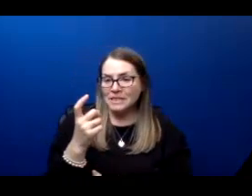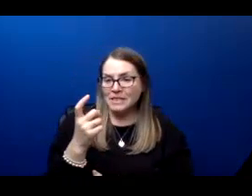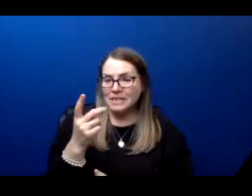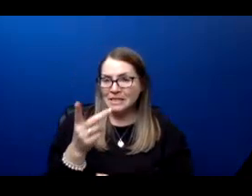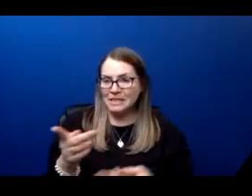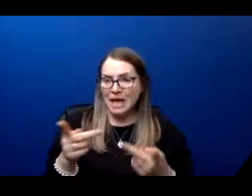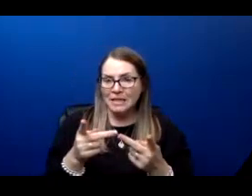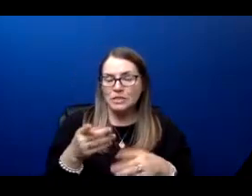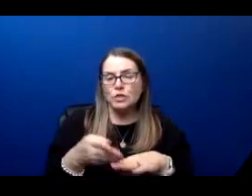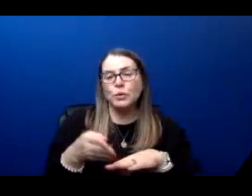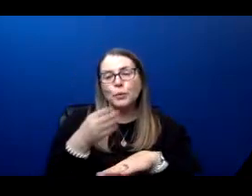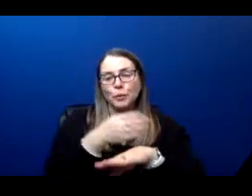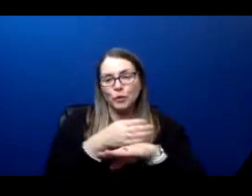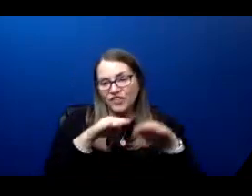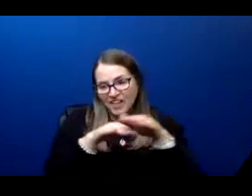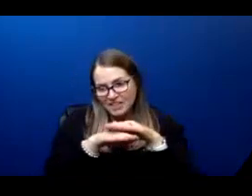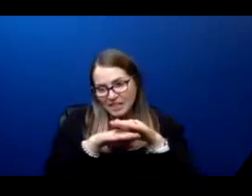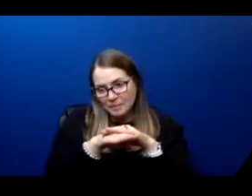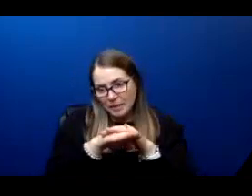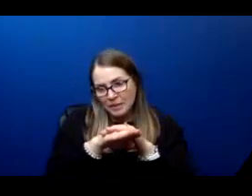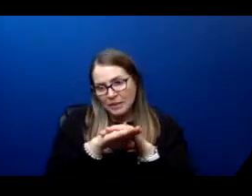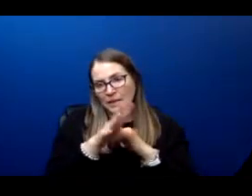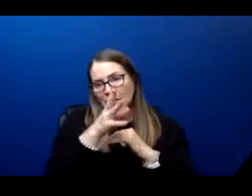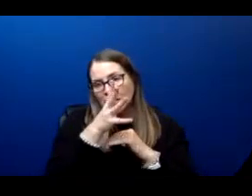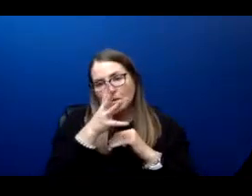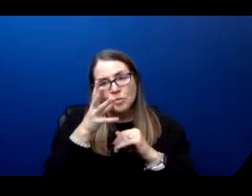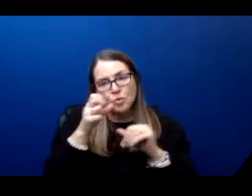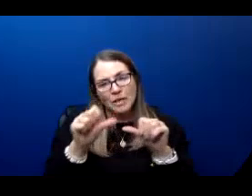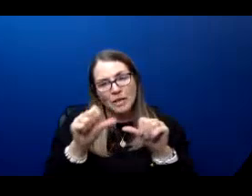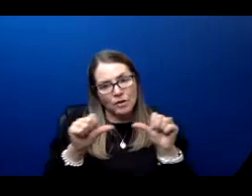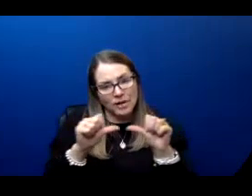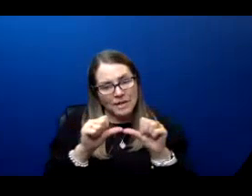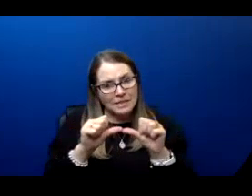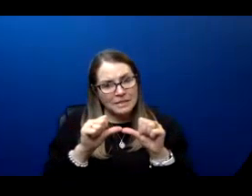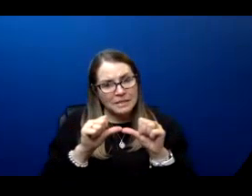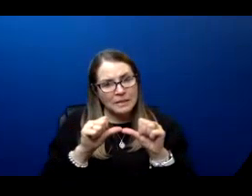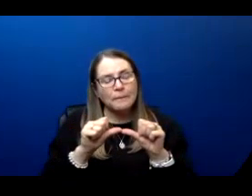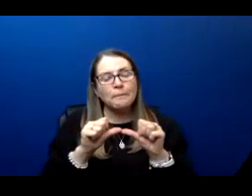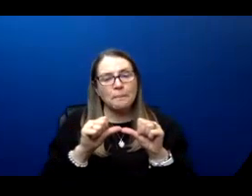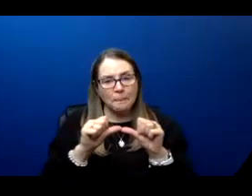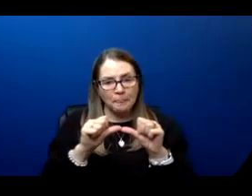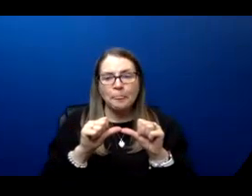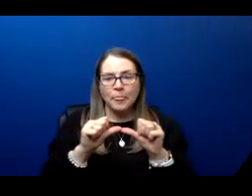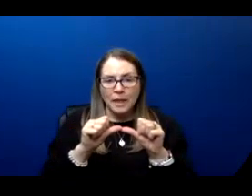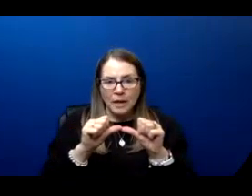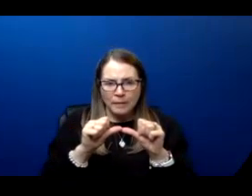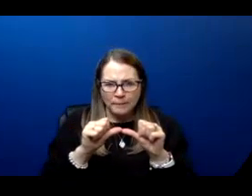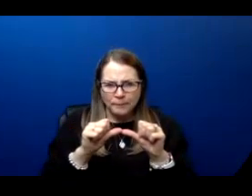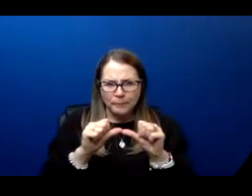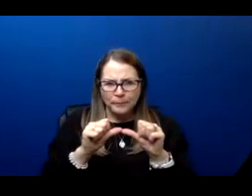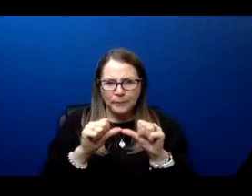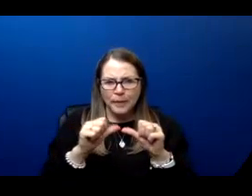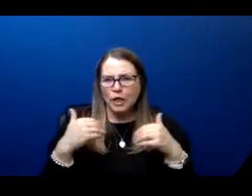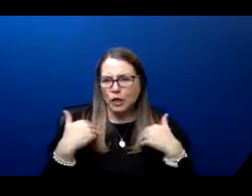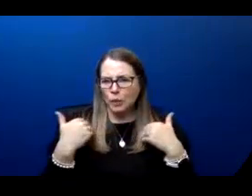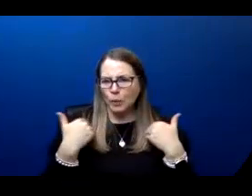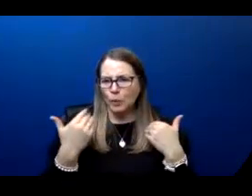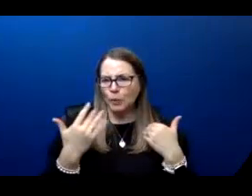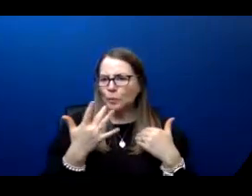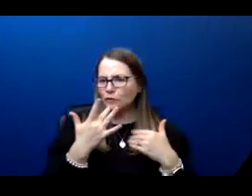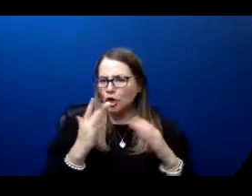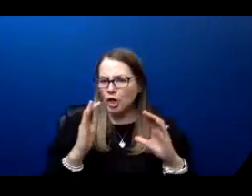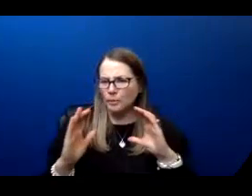to improve accessibility, especially in rural areas. Use preferred communication channels. Like I will hear a lot of people